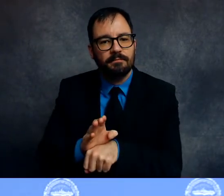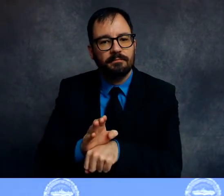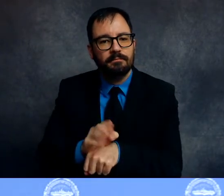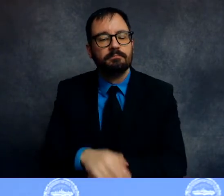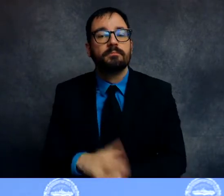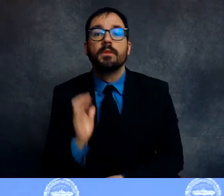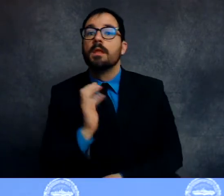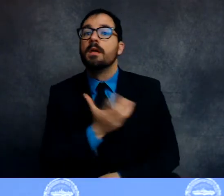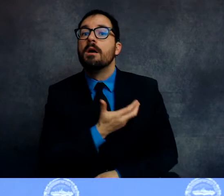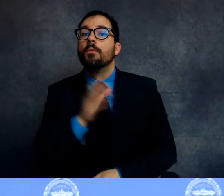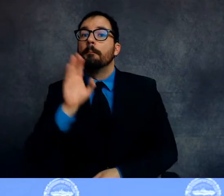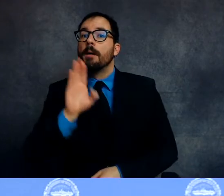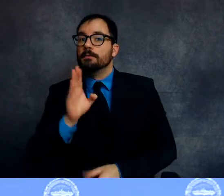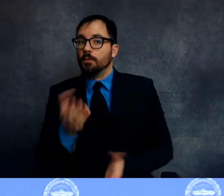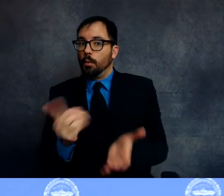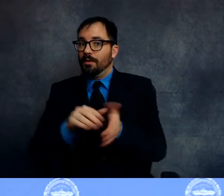at